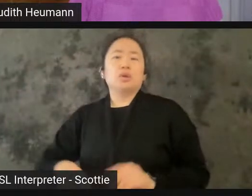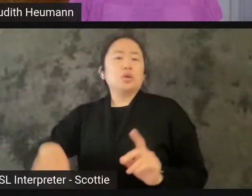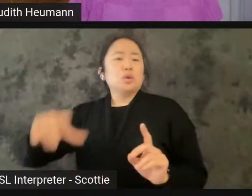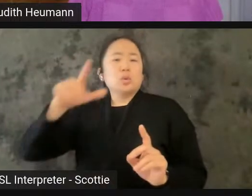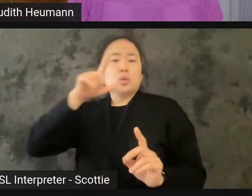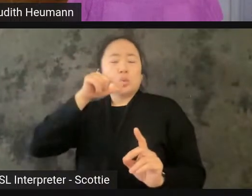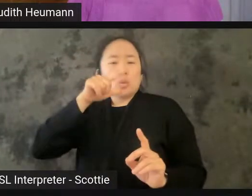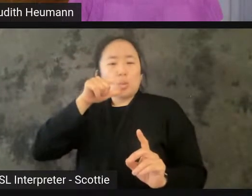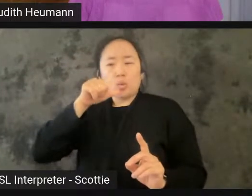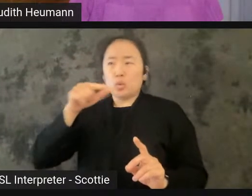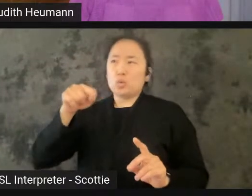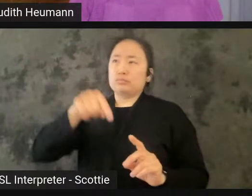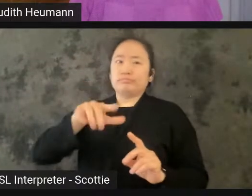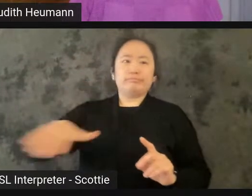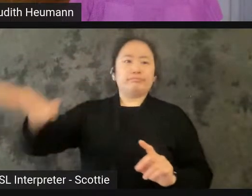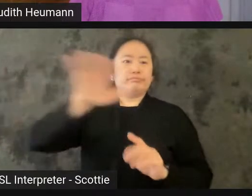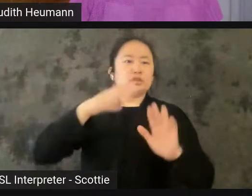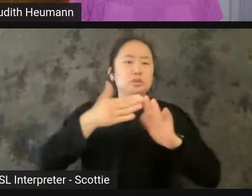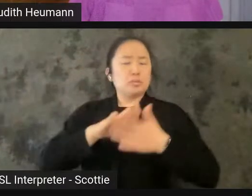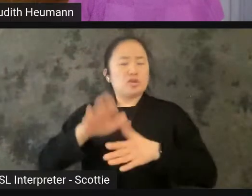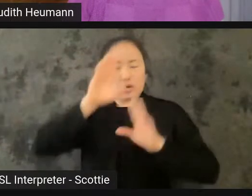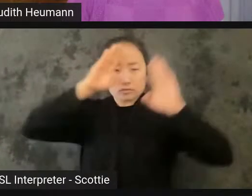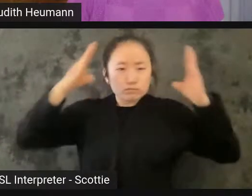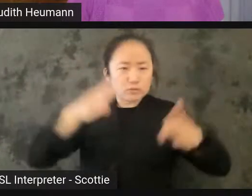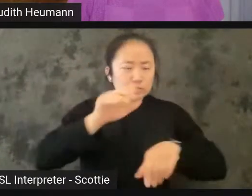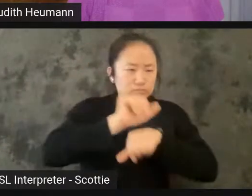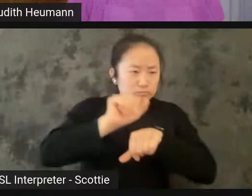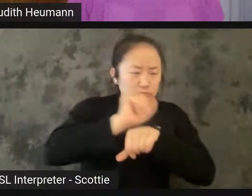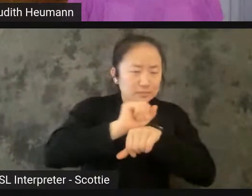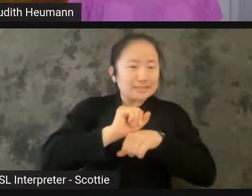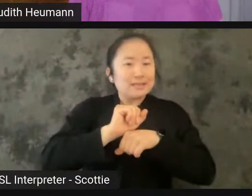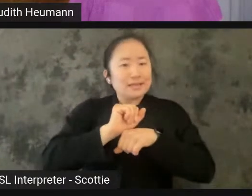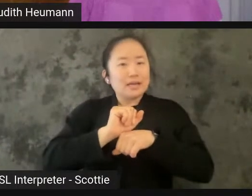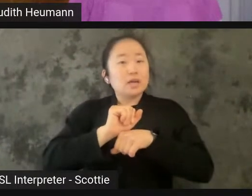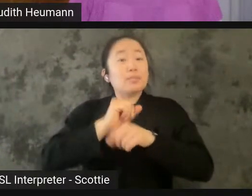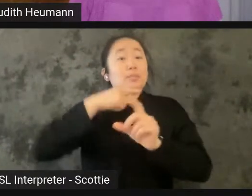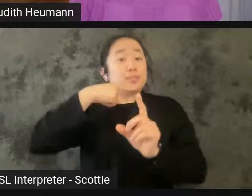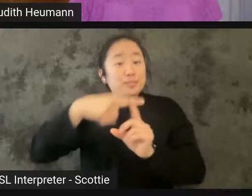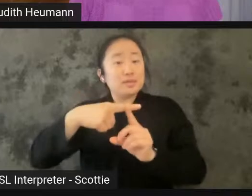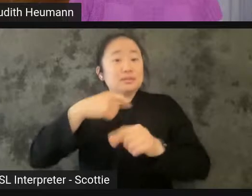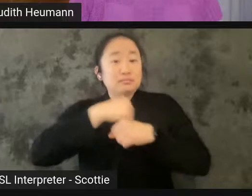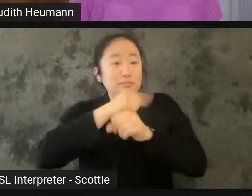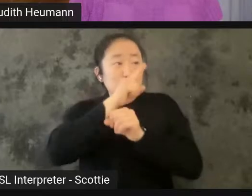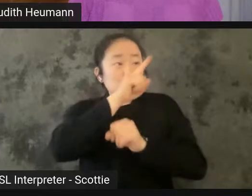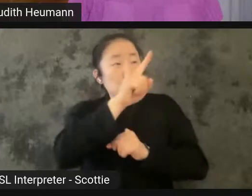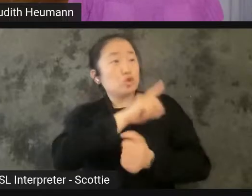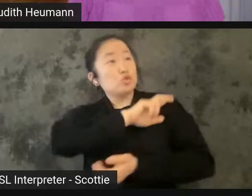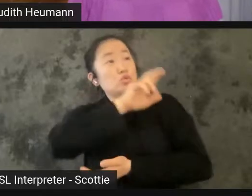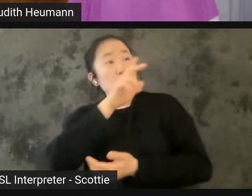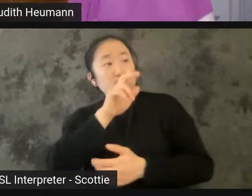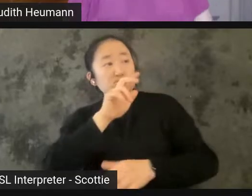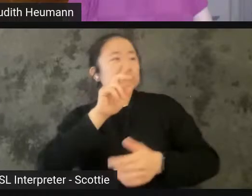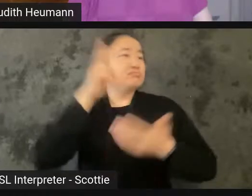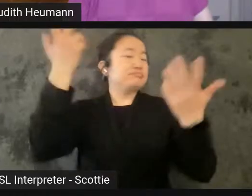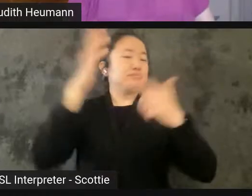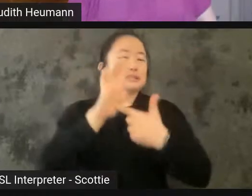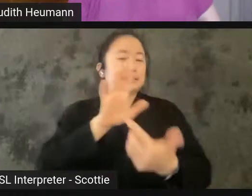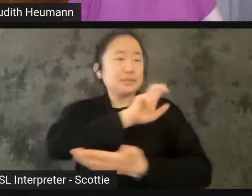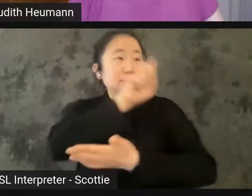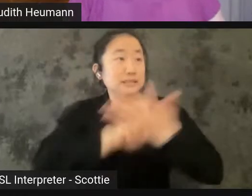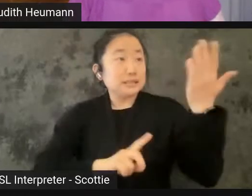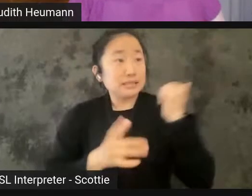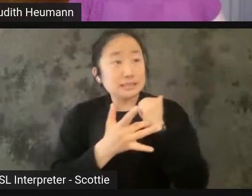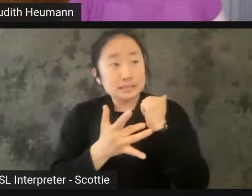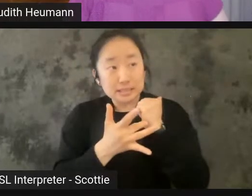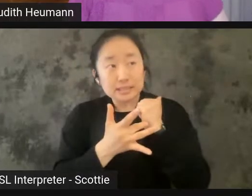these areas, and what are they doing to help ensure, for example, when they're designing technology, that the schools are teaching them